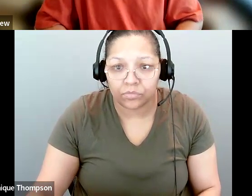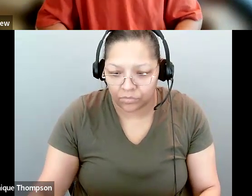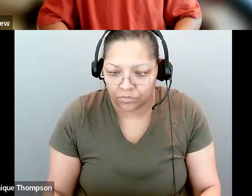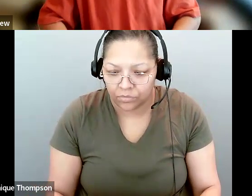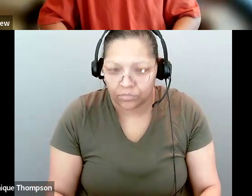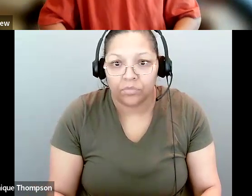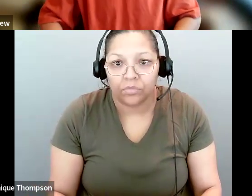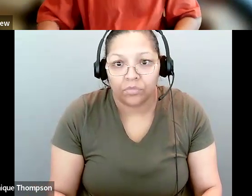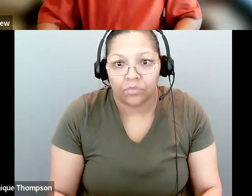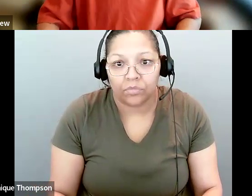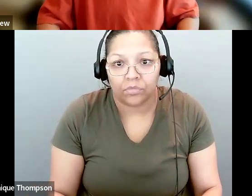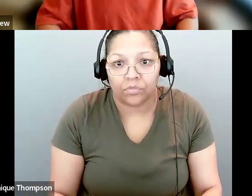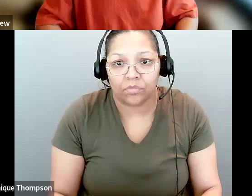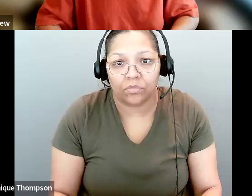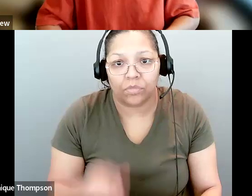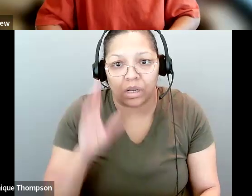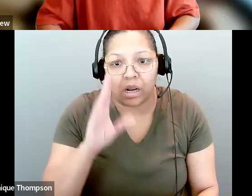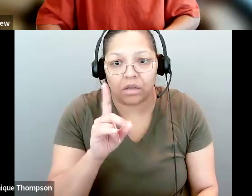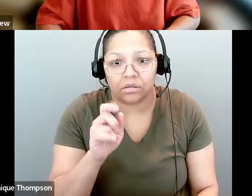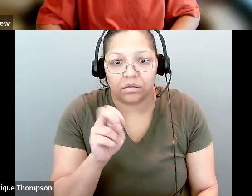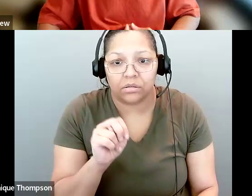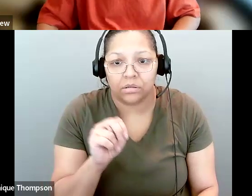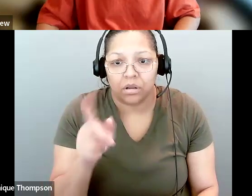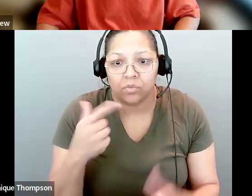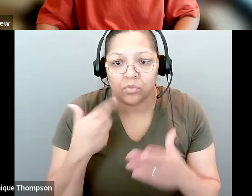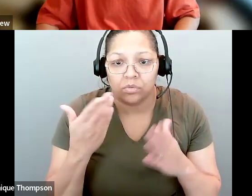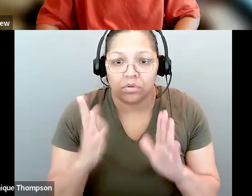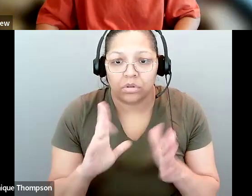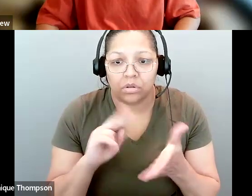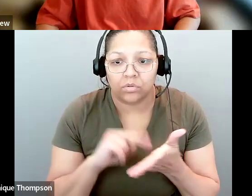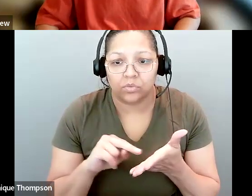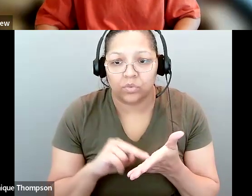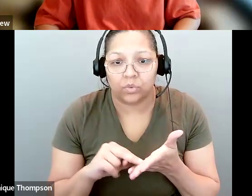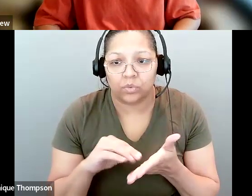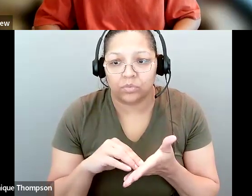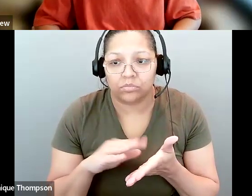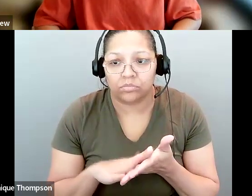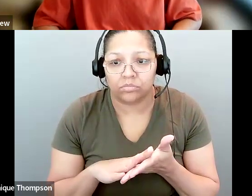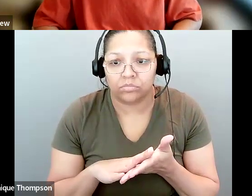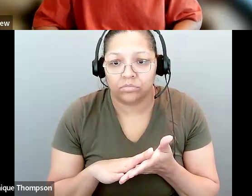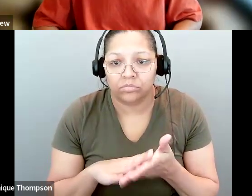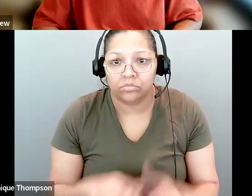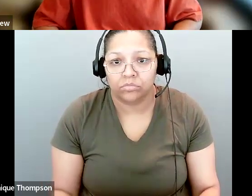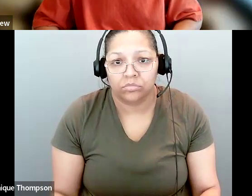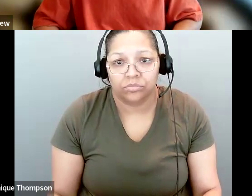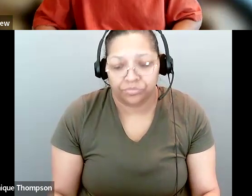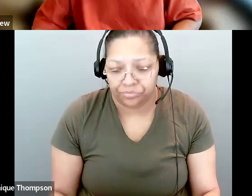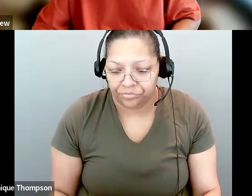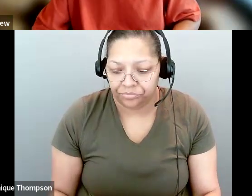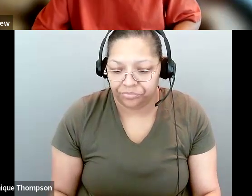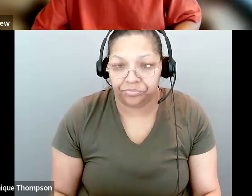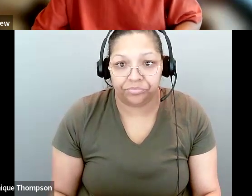Hey, Don, it's Alyssa. Do we allow note takers, the otters? We